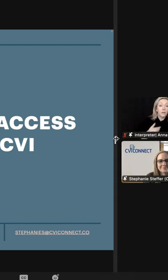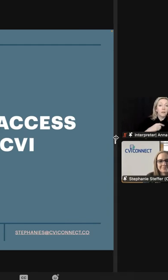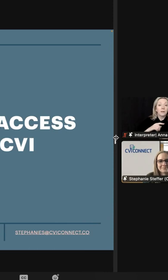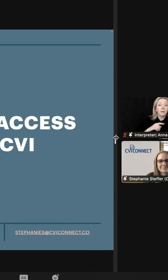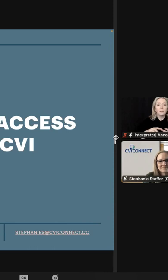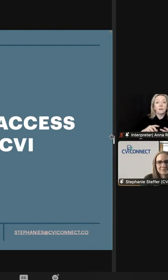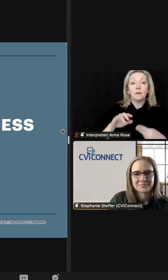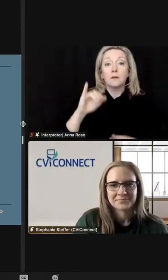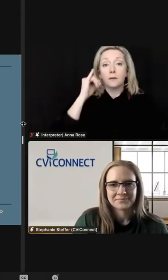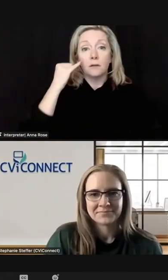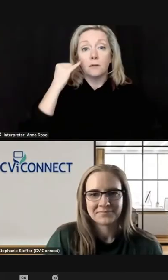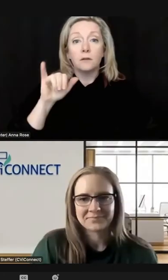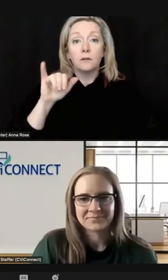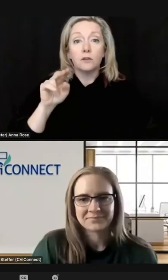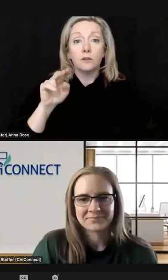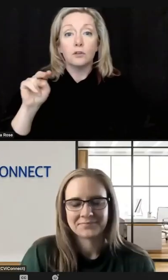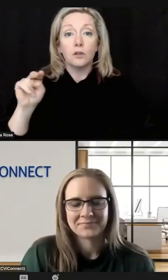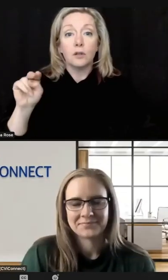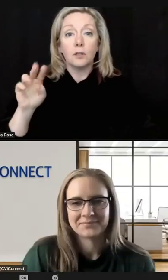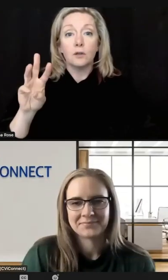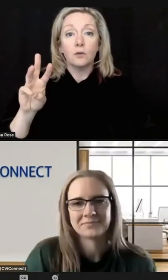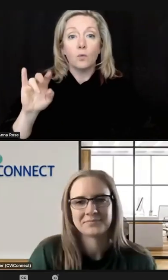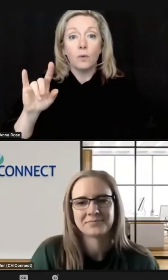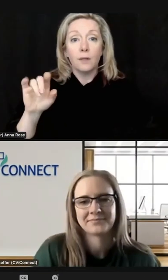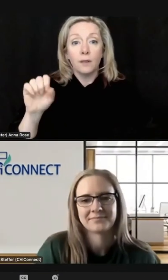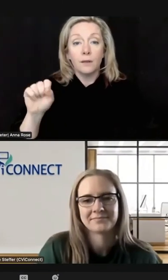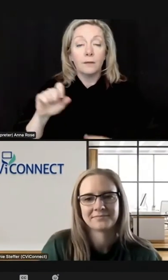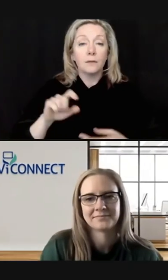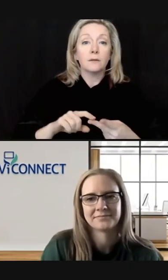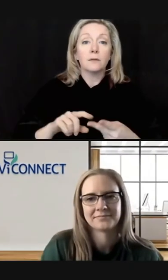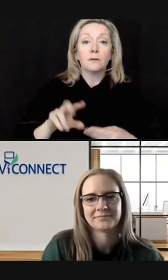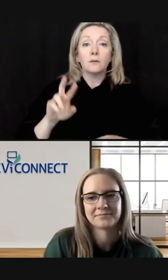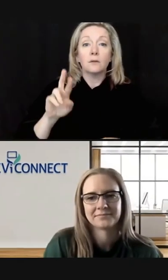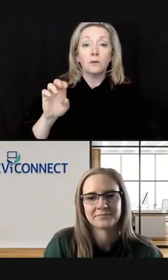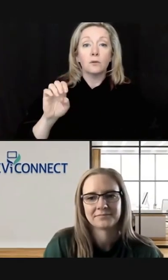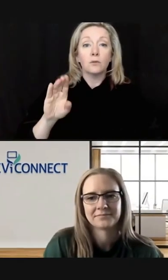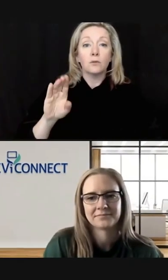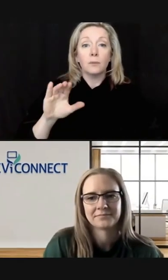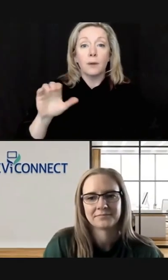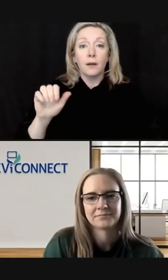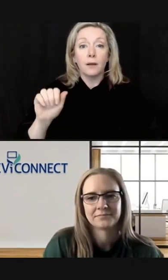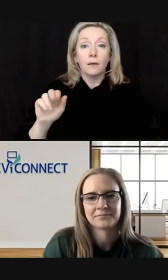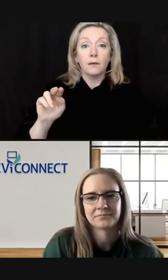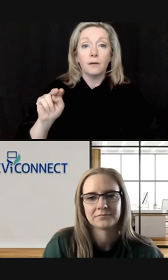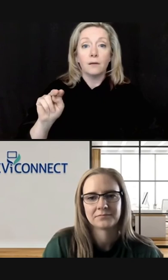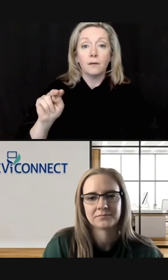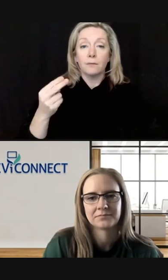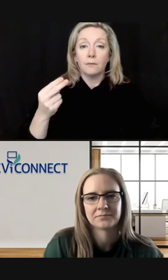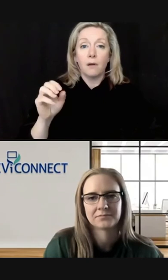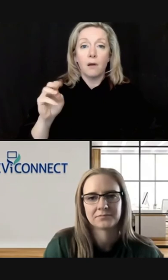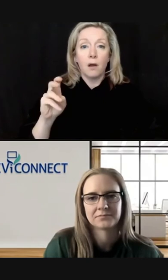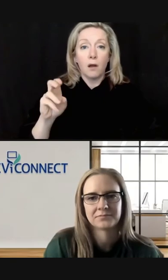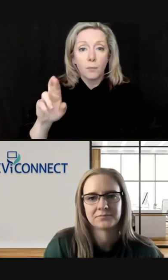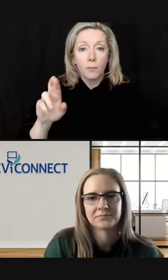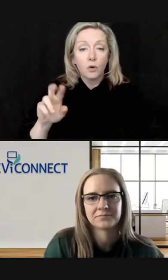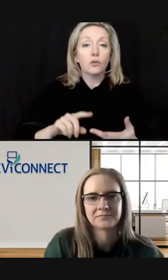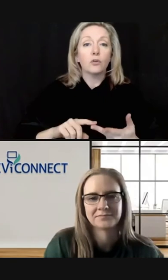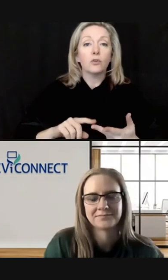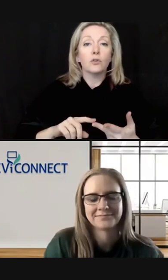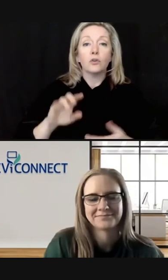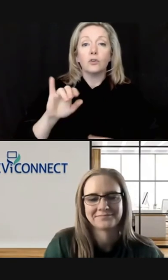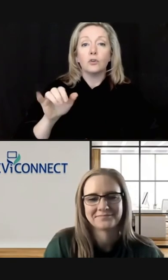Hammer is an educational specialist, so is Dr. Jenny Stefanik, and Sherry Dowling is here supporting us as well. So if you have any questions